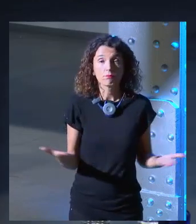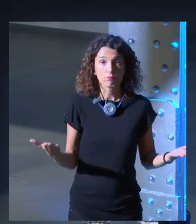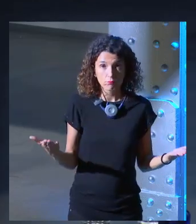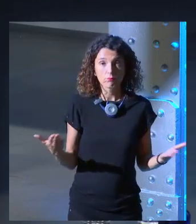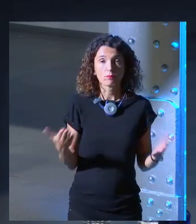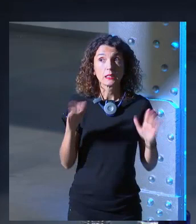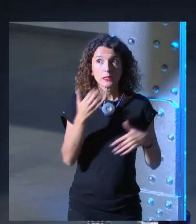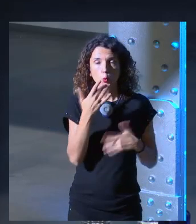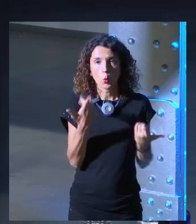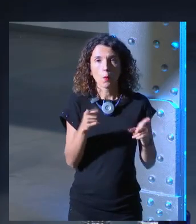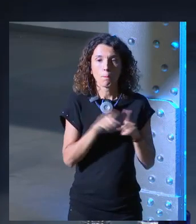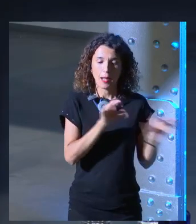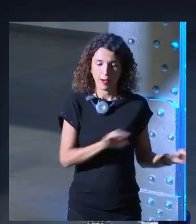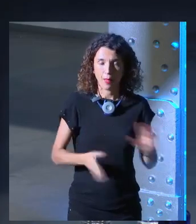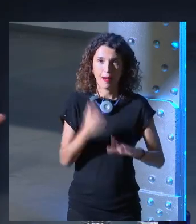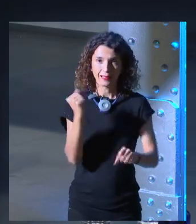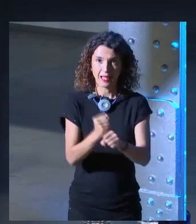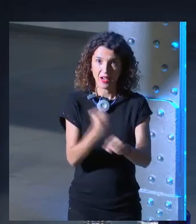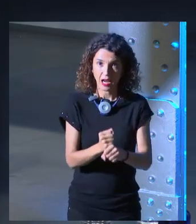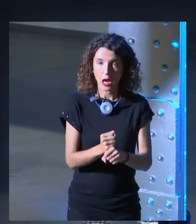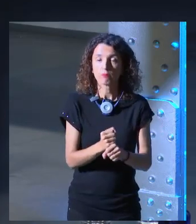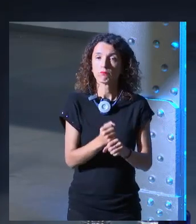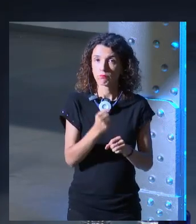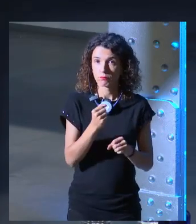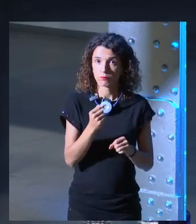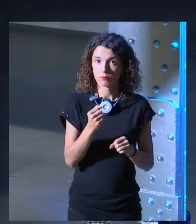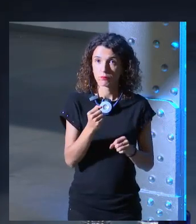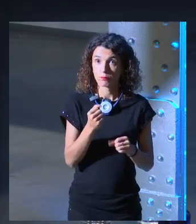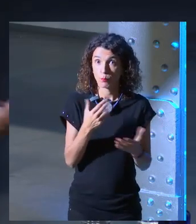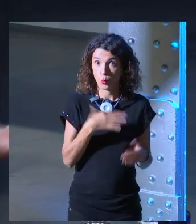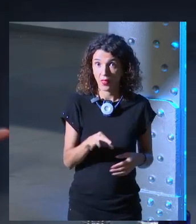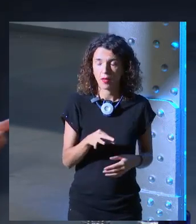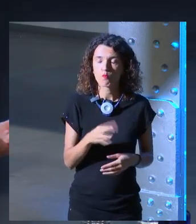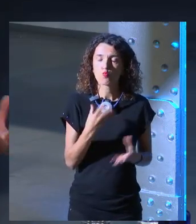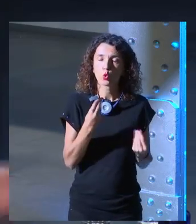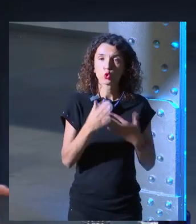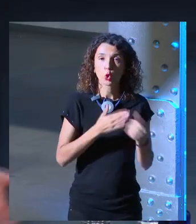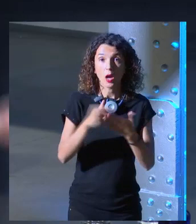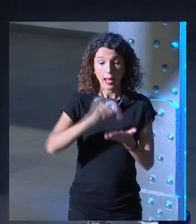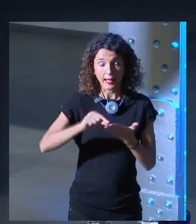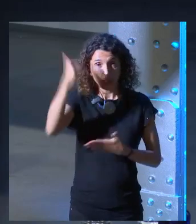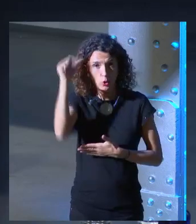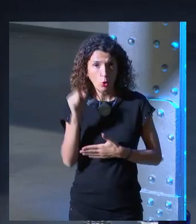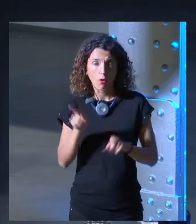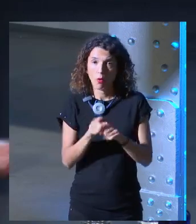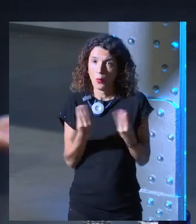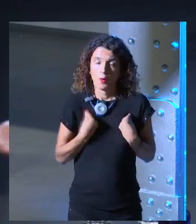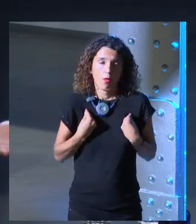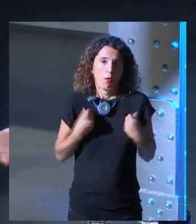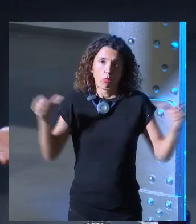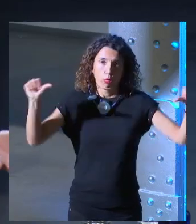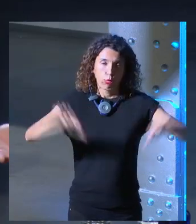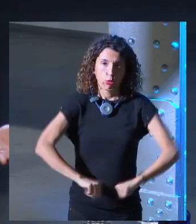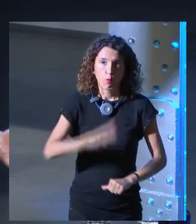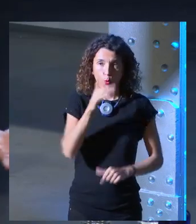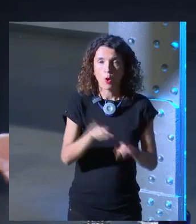for work. And too many writers have ruined their lives, either because they've had too much to drink, and they've ruined a lot of